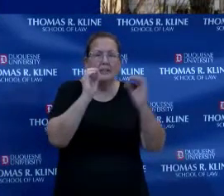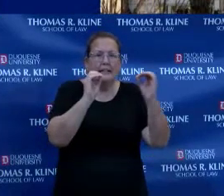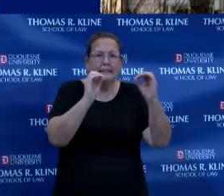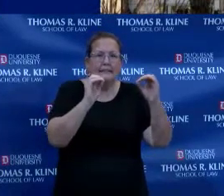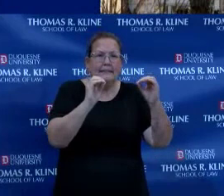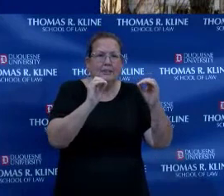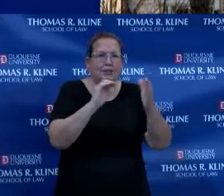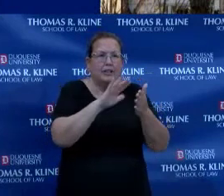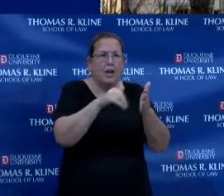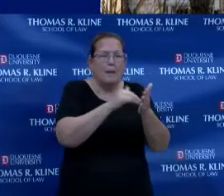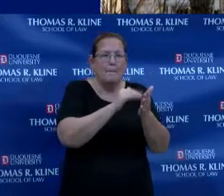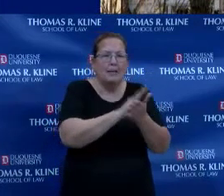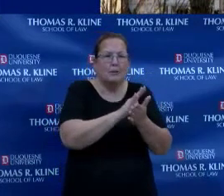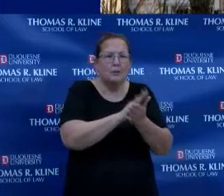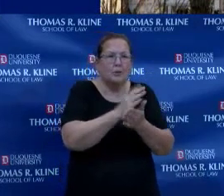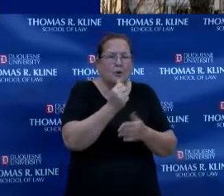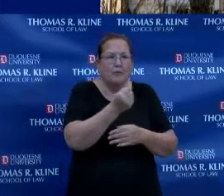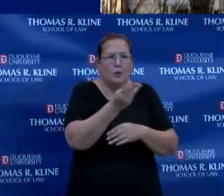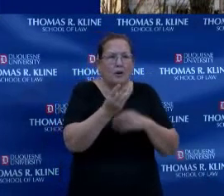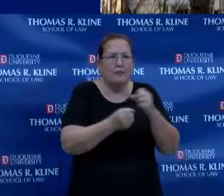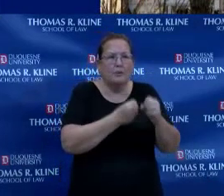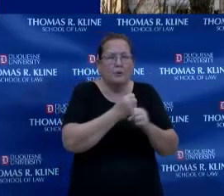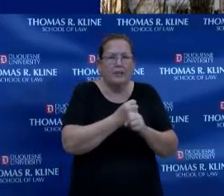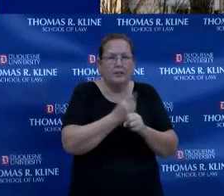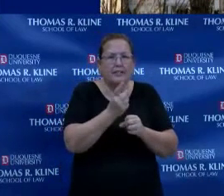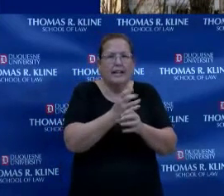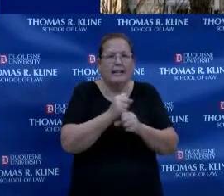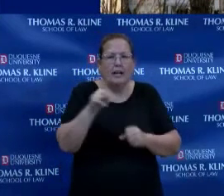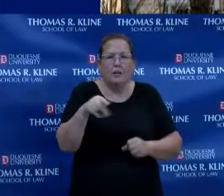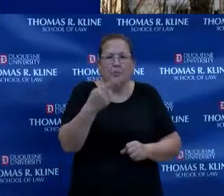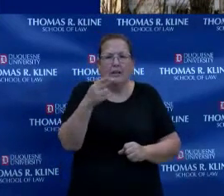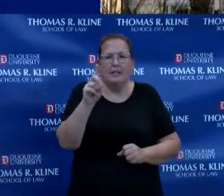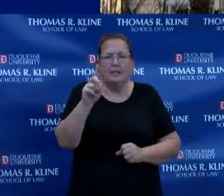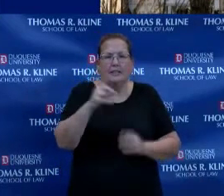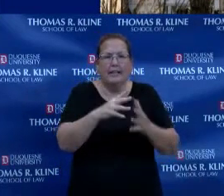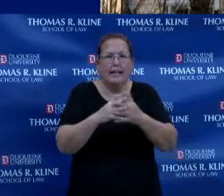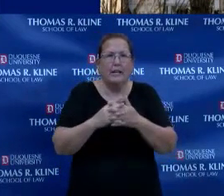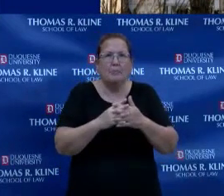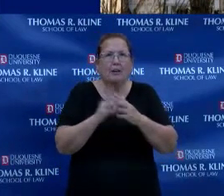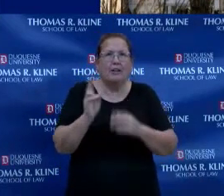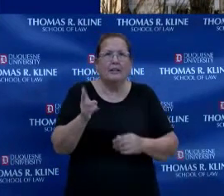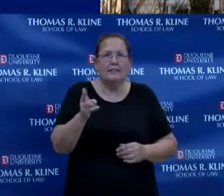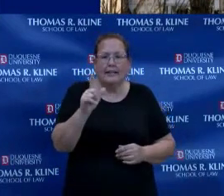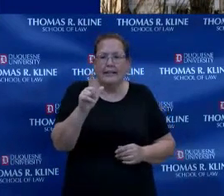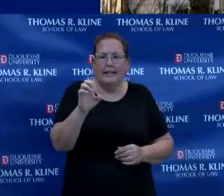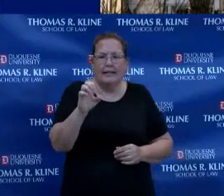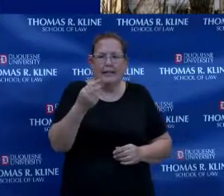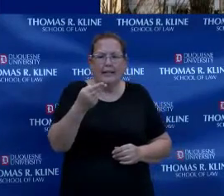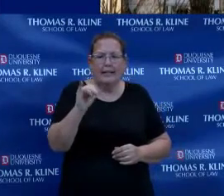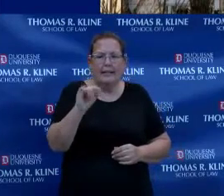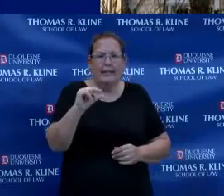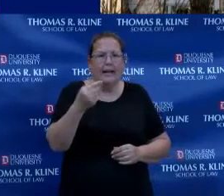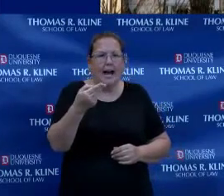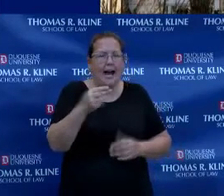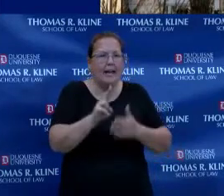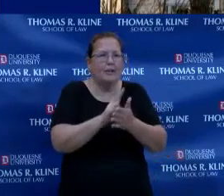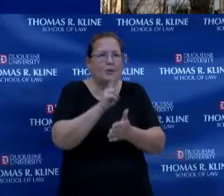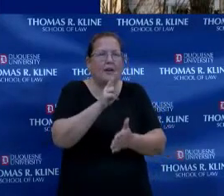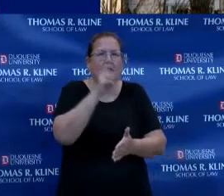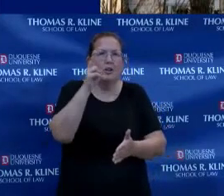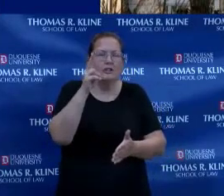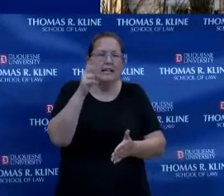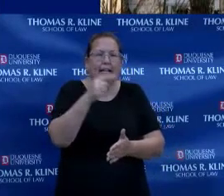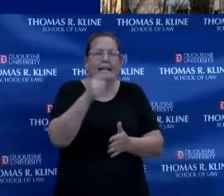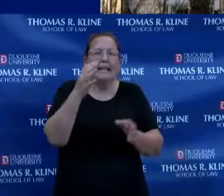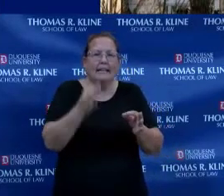in Hazleton for a few years and working toward a PhD in American history at Lehigh University, Tom decided that his